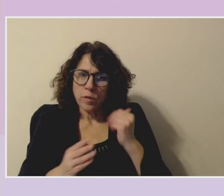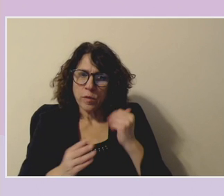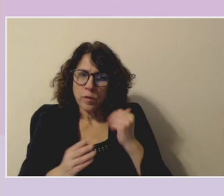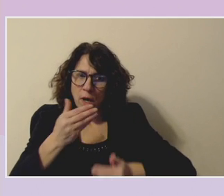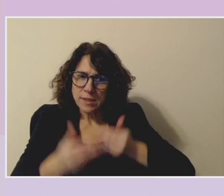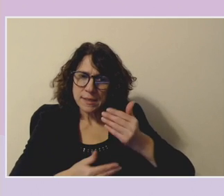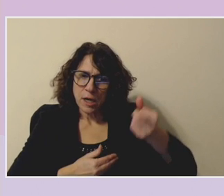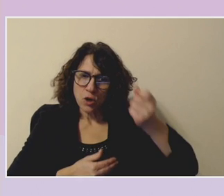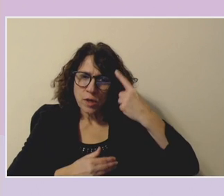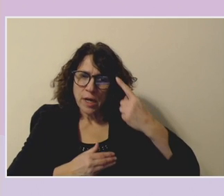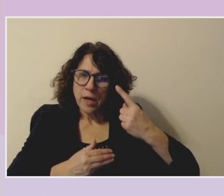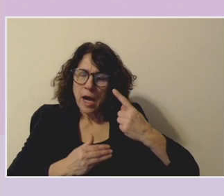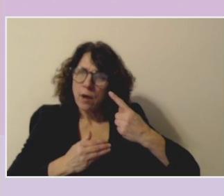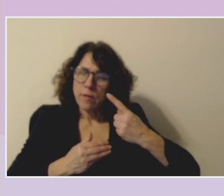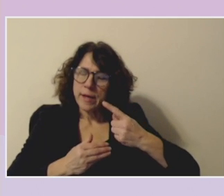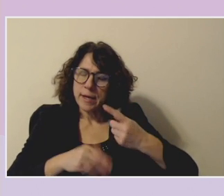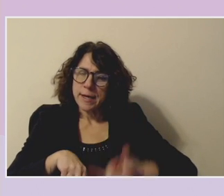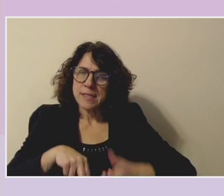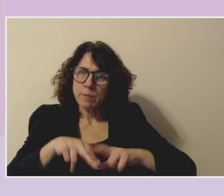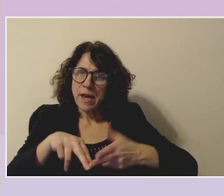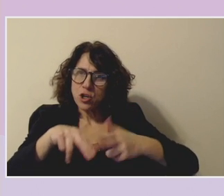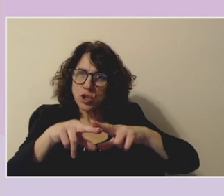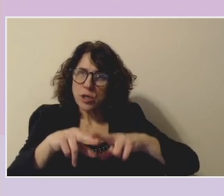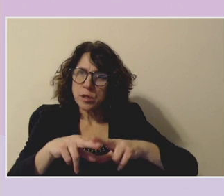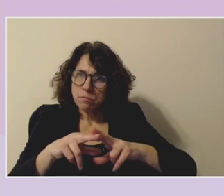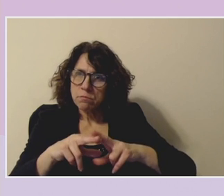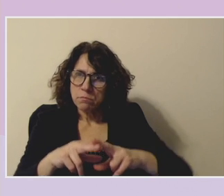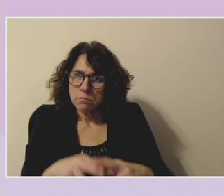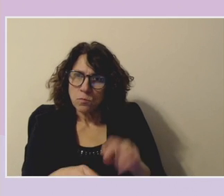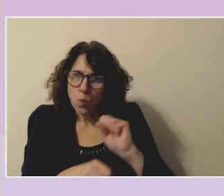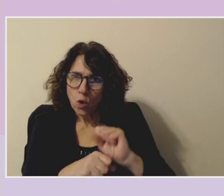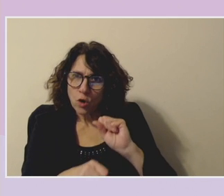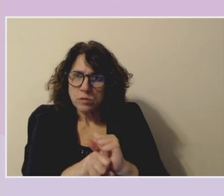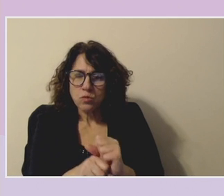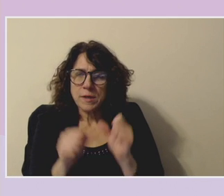works and be able to continue to move forward.